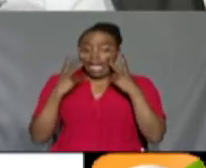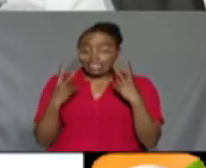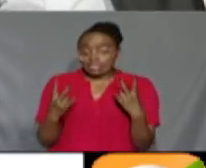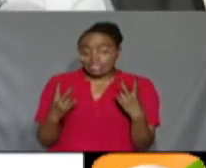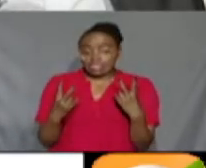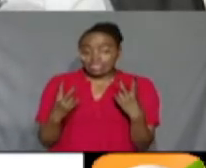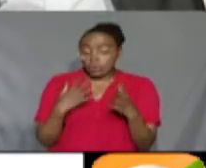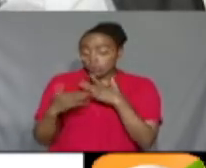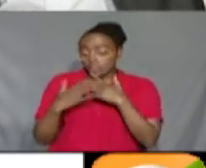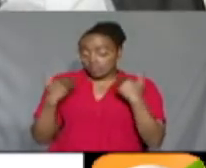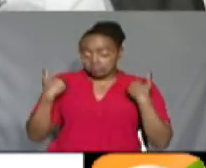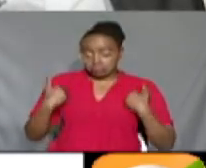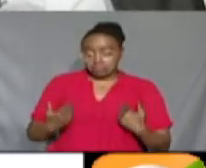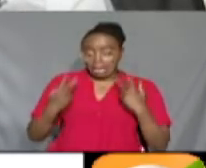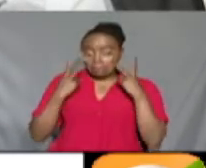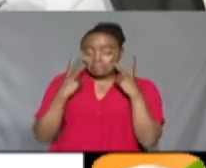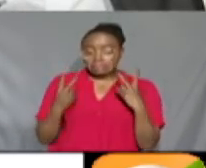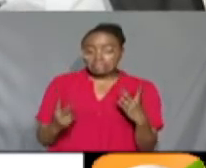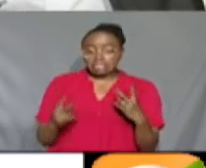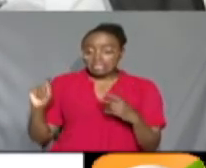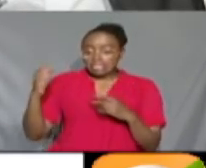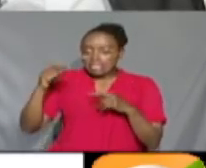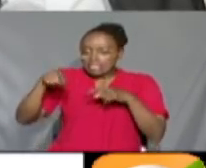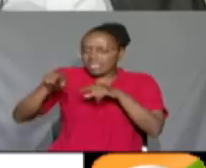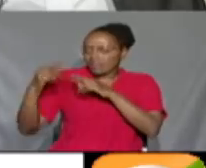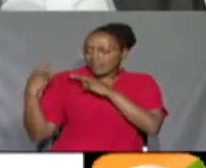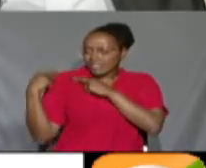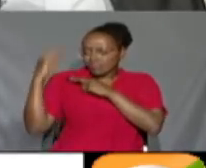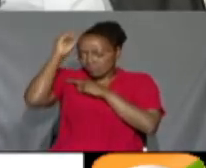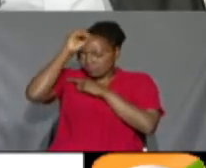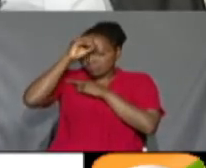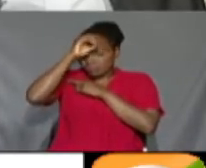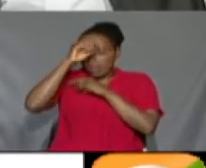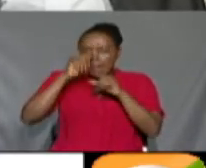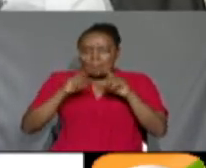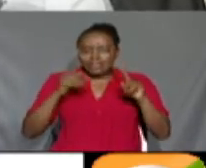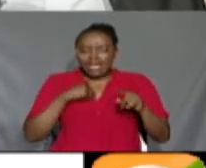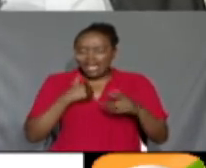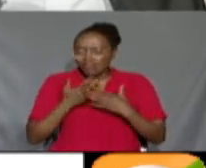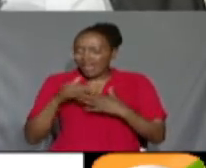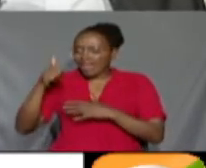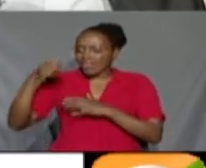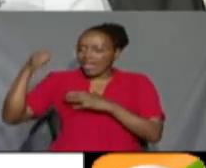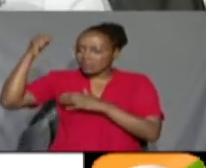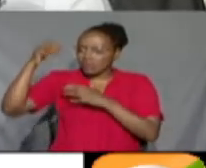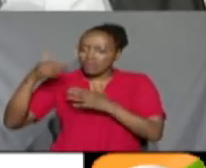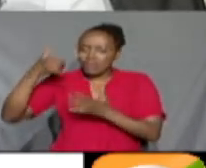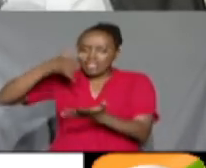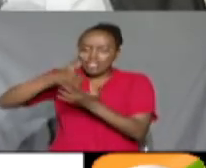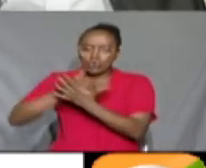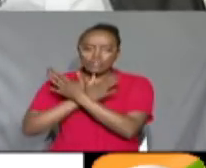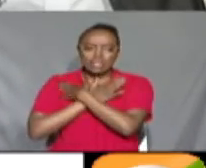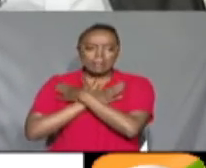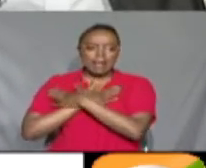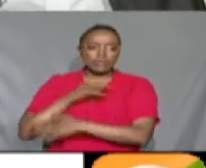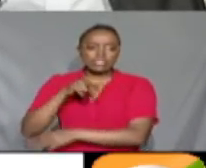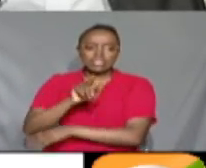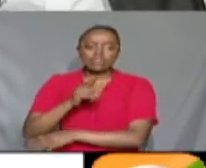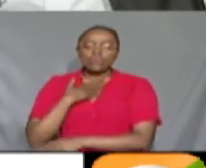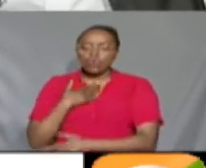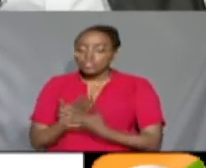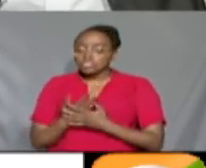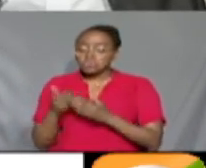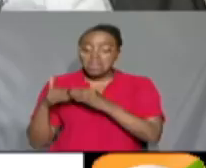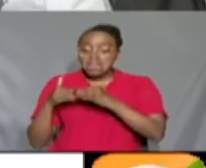Because what I'm seeing, it is Kenyans who are giving the views. What I'm seeing, there are certain caliber of politicians, including my colleague here, who want to guard